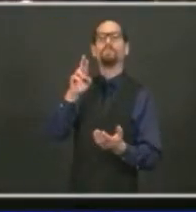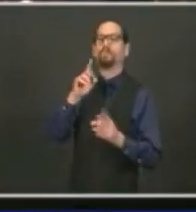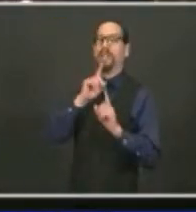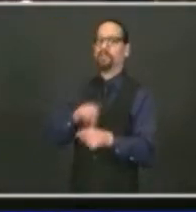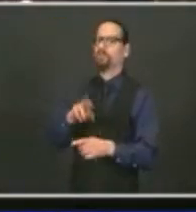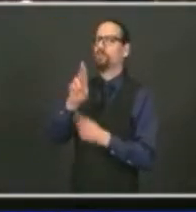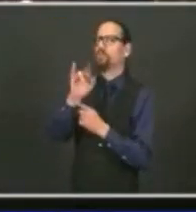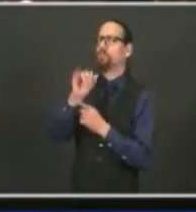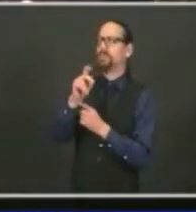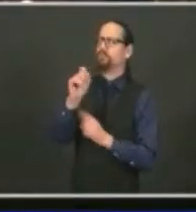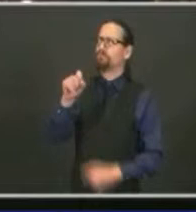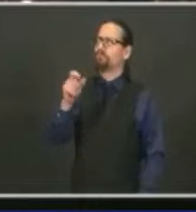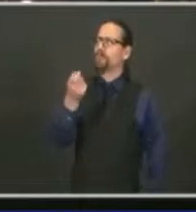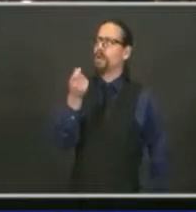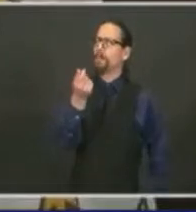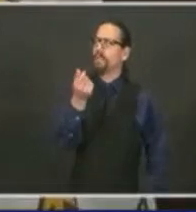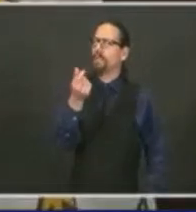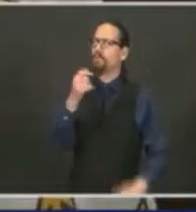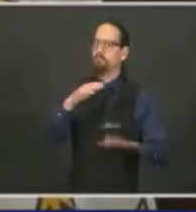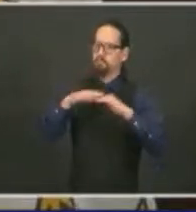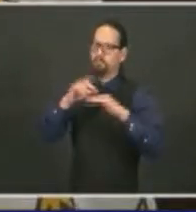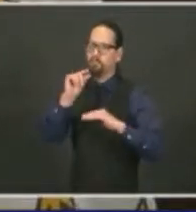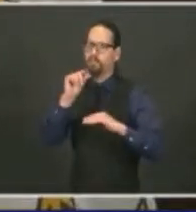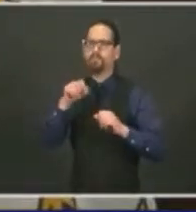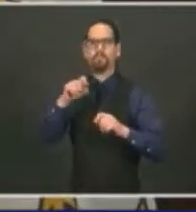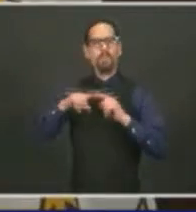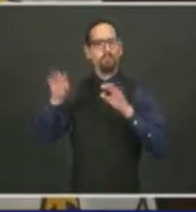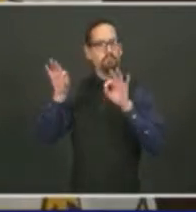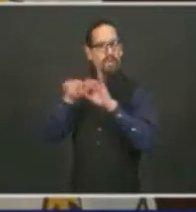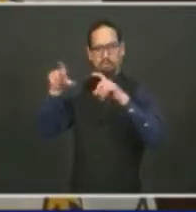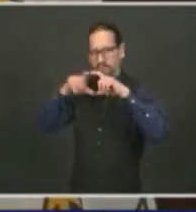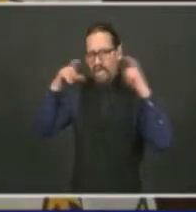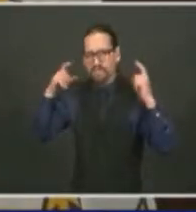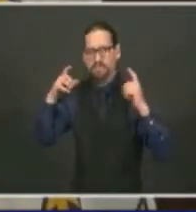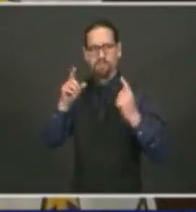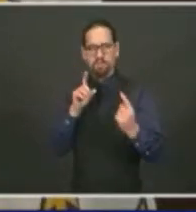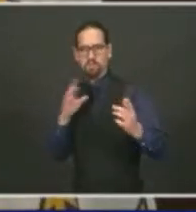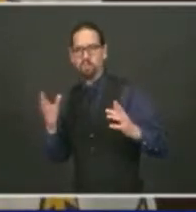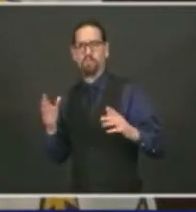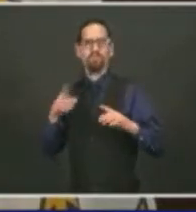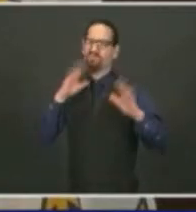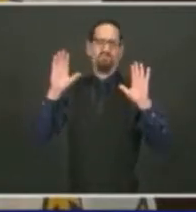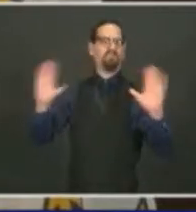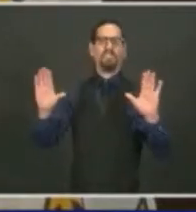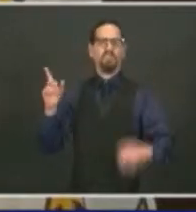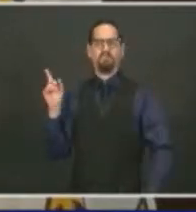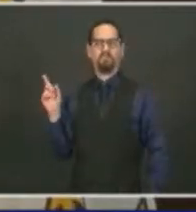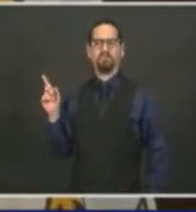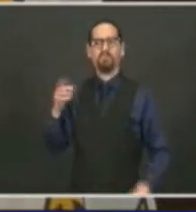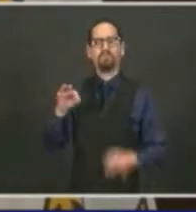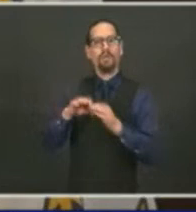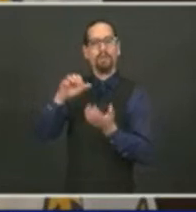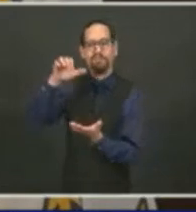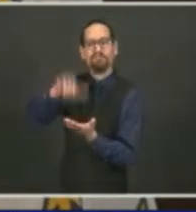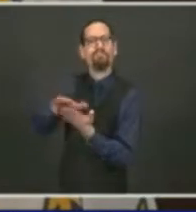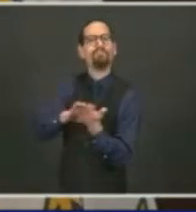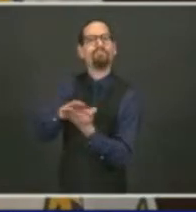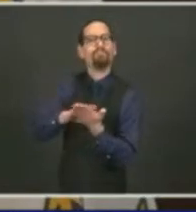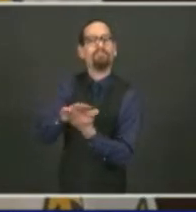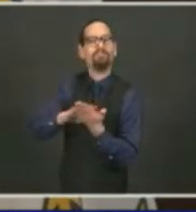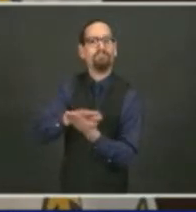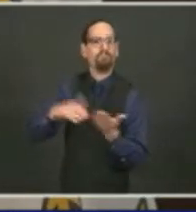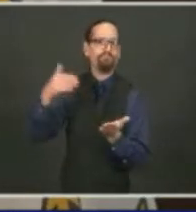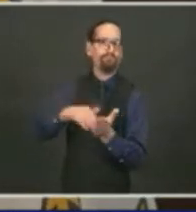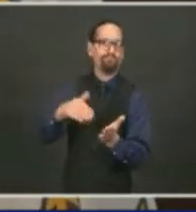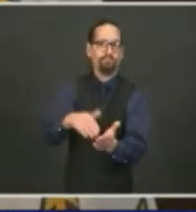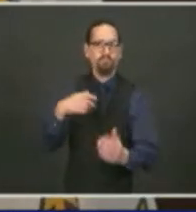seen is the waitresses and waiters are masked, which is fantastic. They, there's hand sanitizers and gels at these restaurants, and I see them